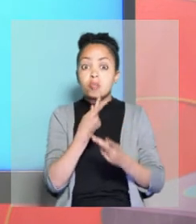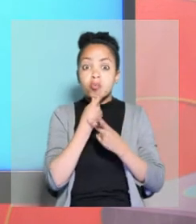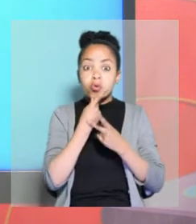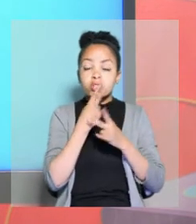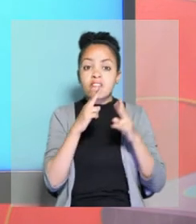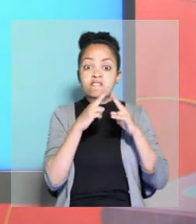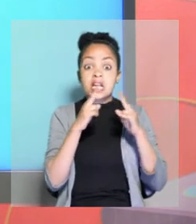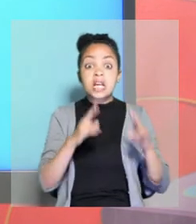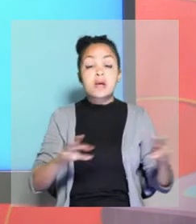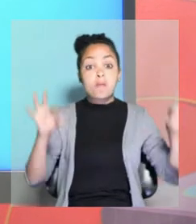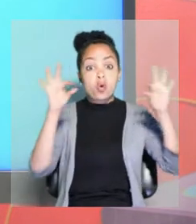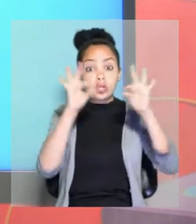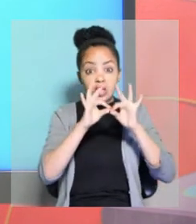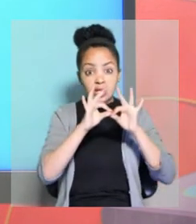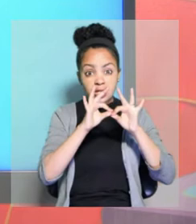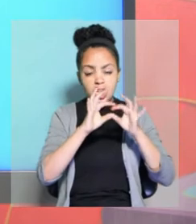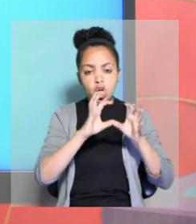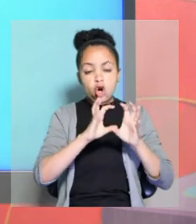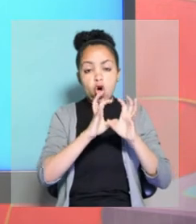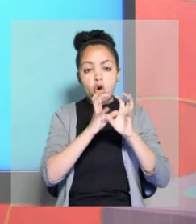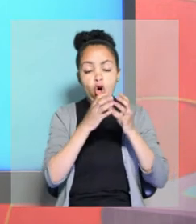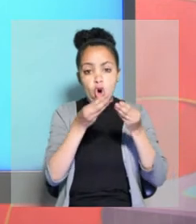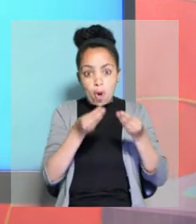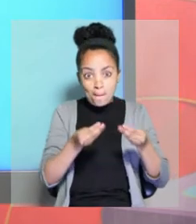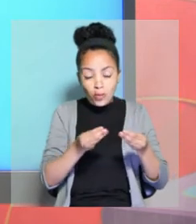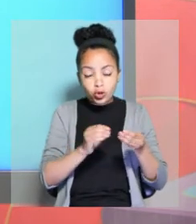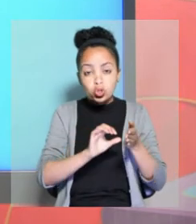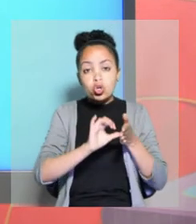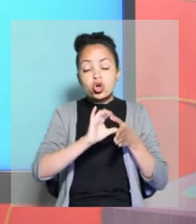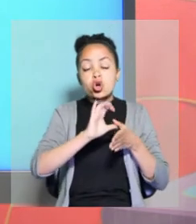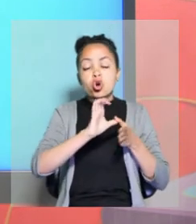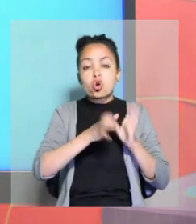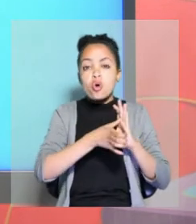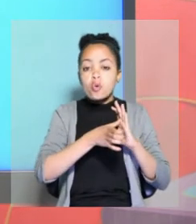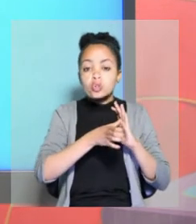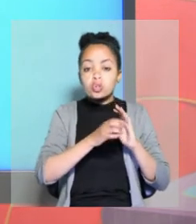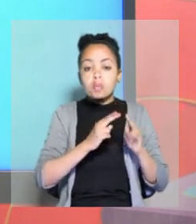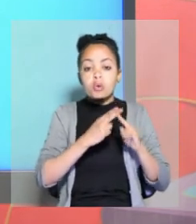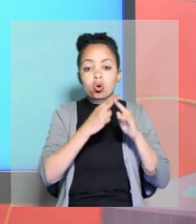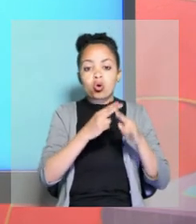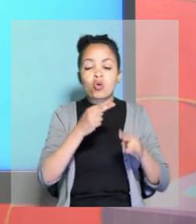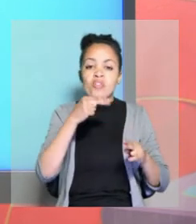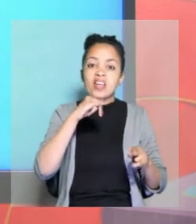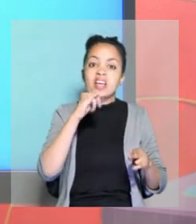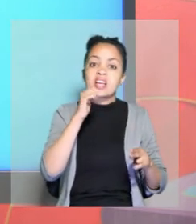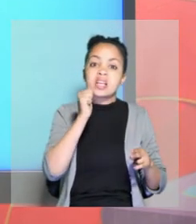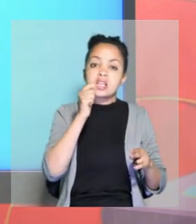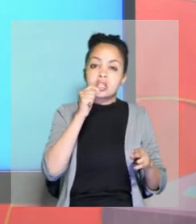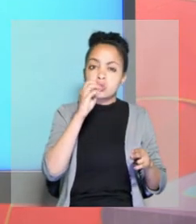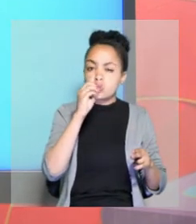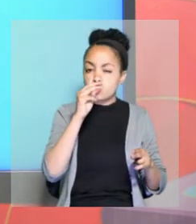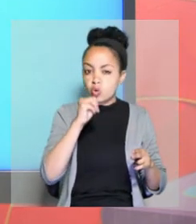very importantly to compose chromosome is histone protein.